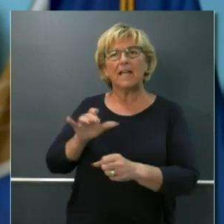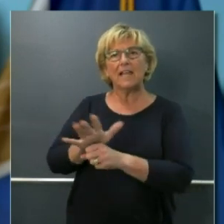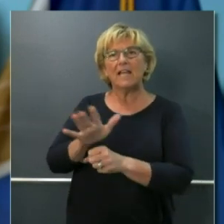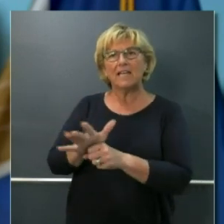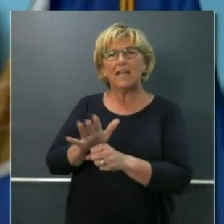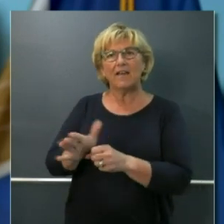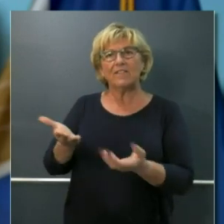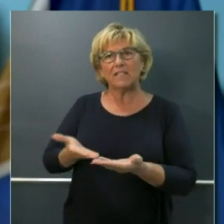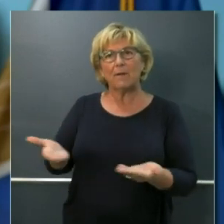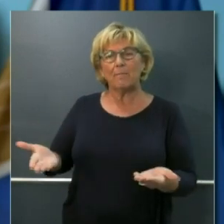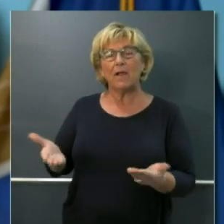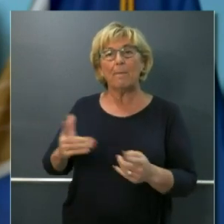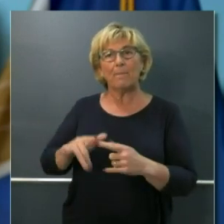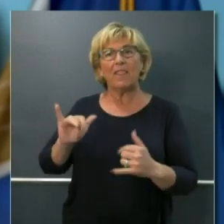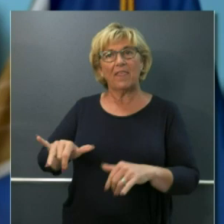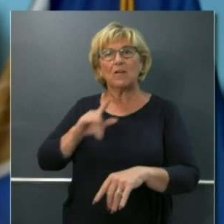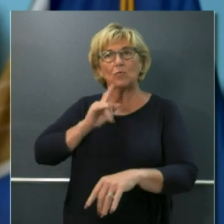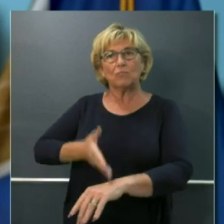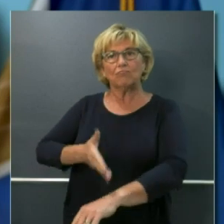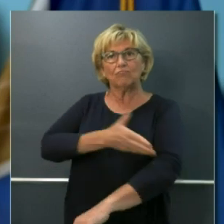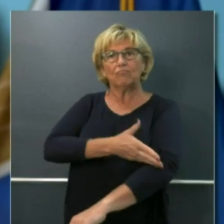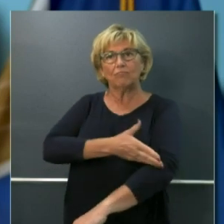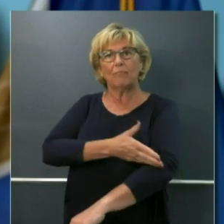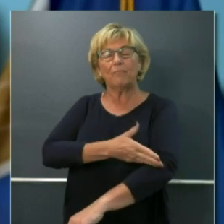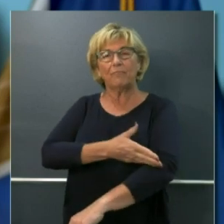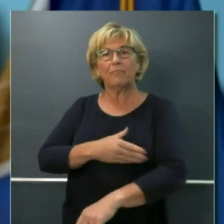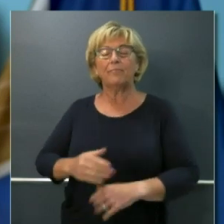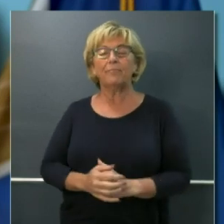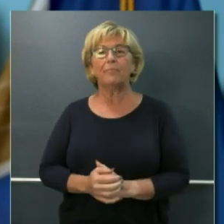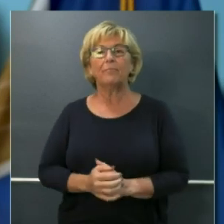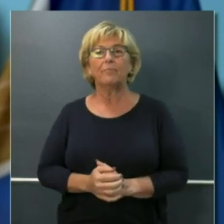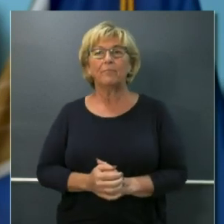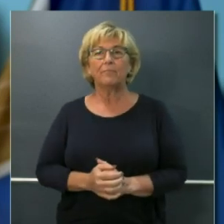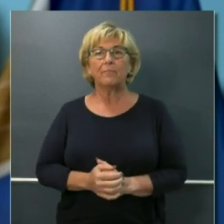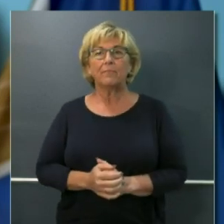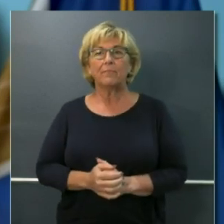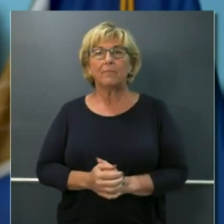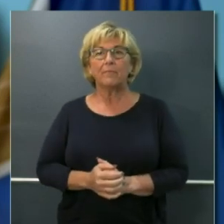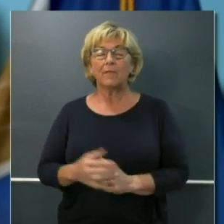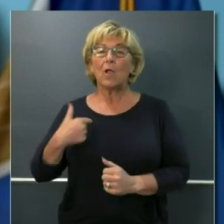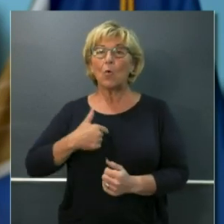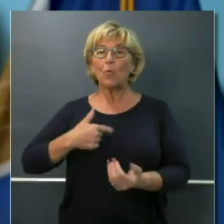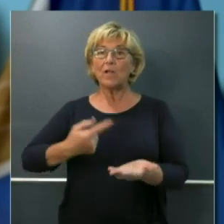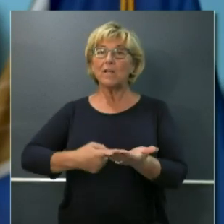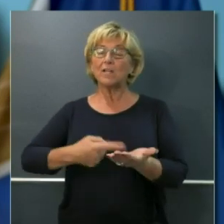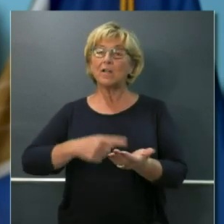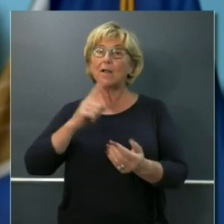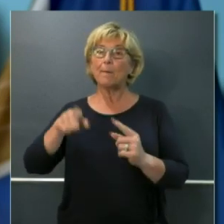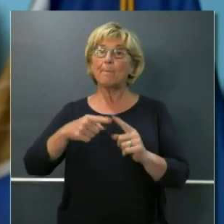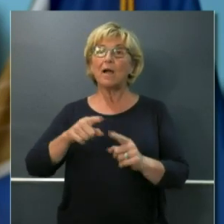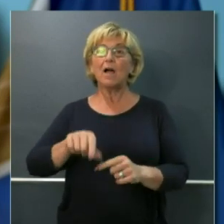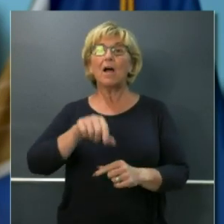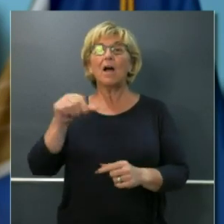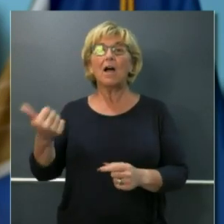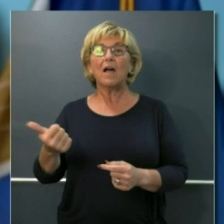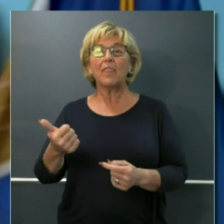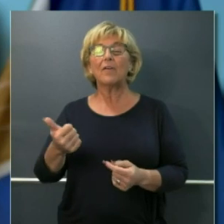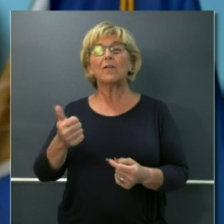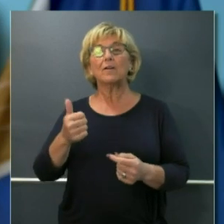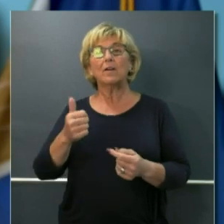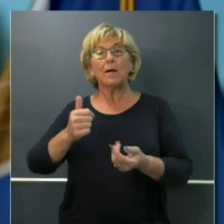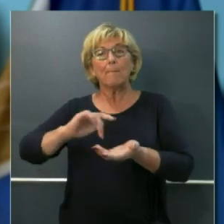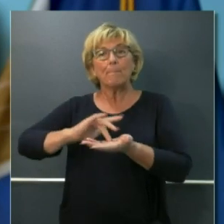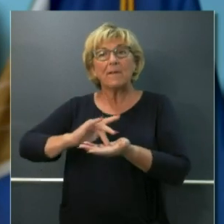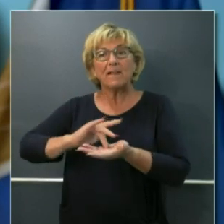progress in that indicator is also being made. We talked about another indicator, therapeutics. And I just want to